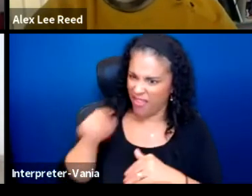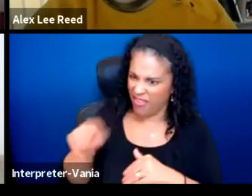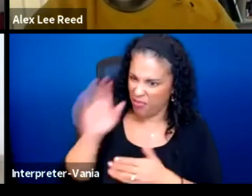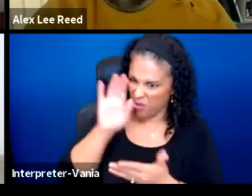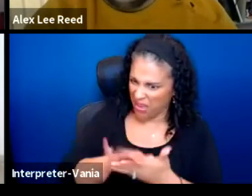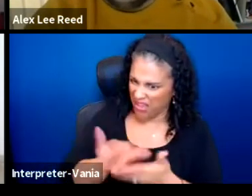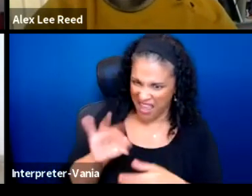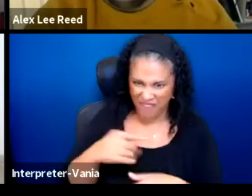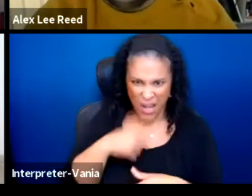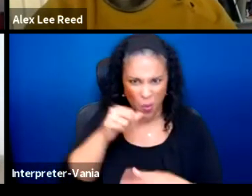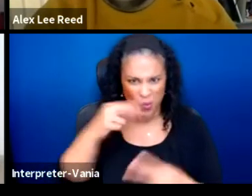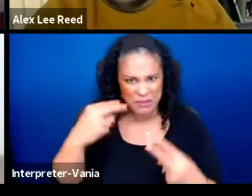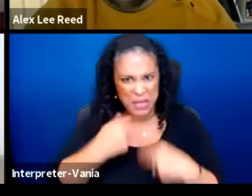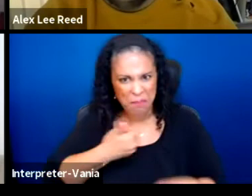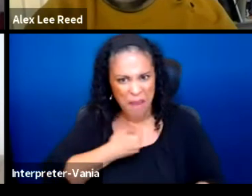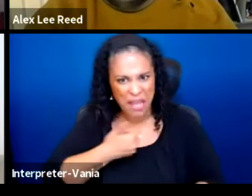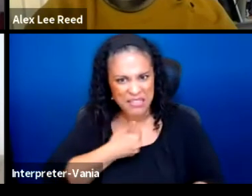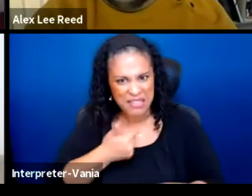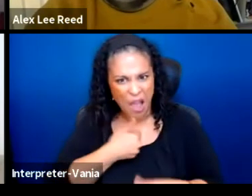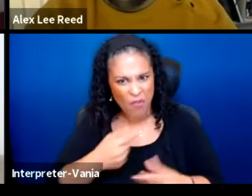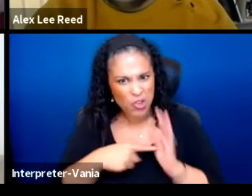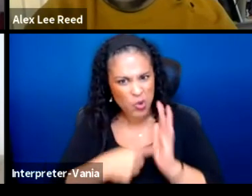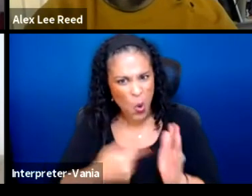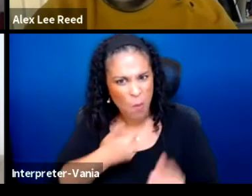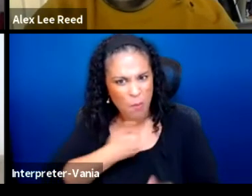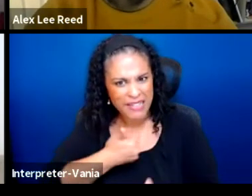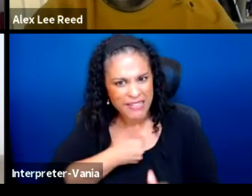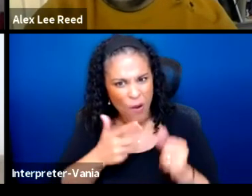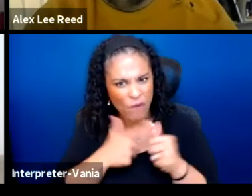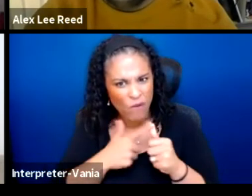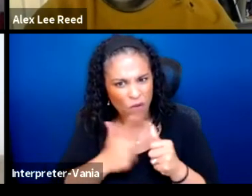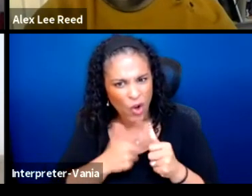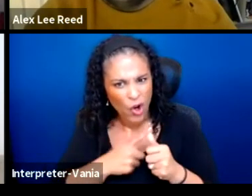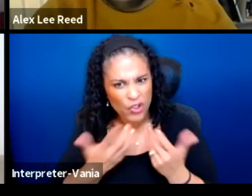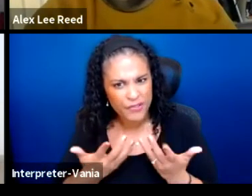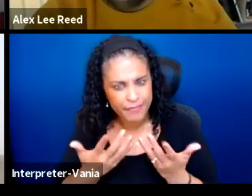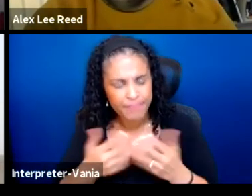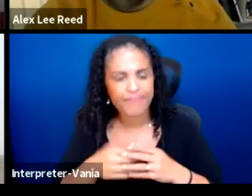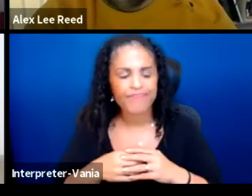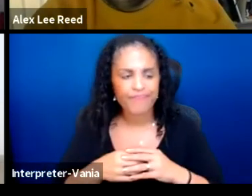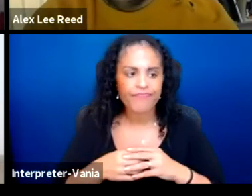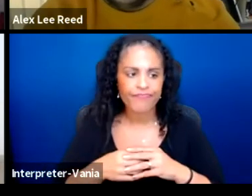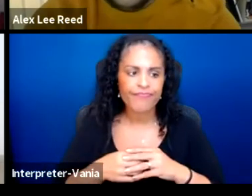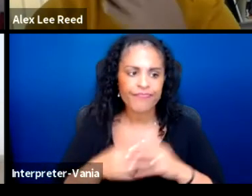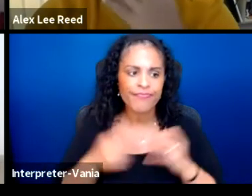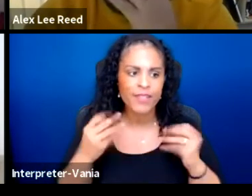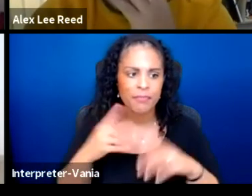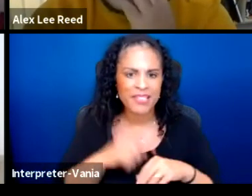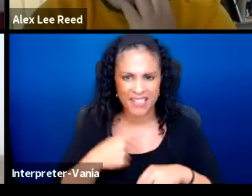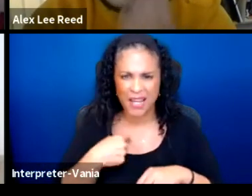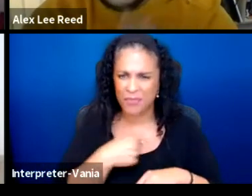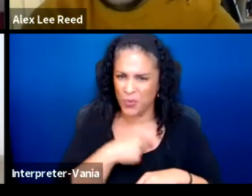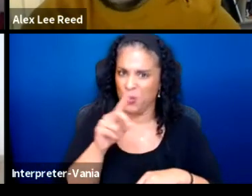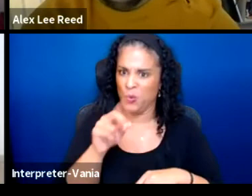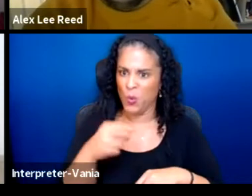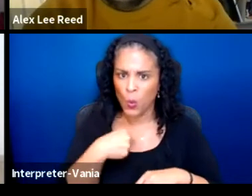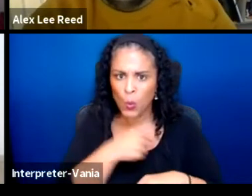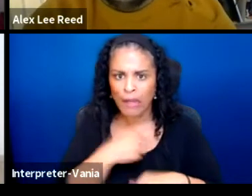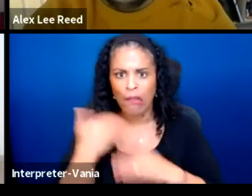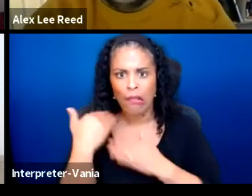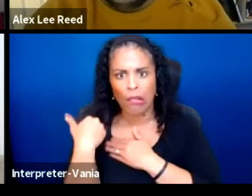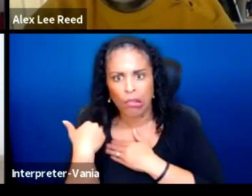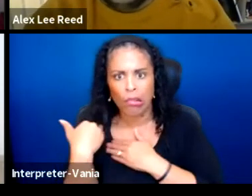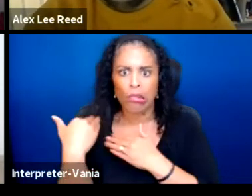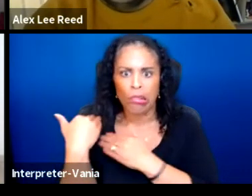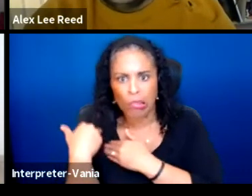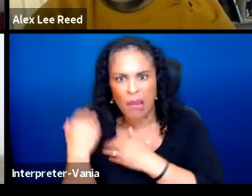I don't see it and manifest it first in myself? So, you know, a lot of times we do that. We carry the burdens of everybody